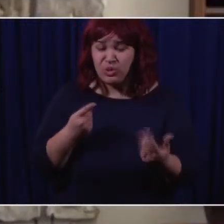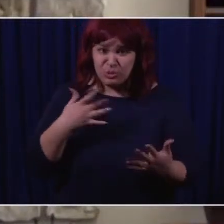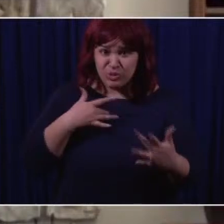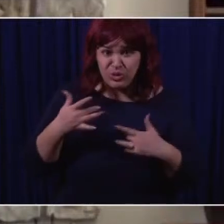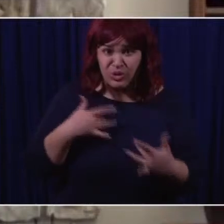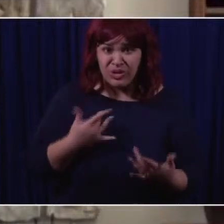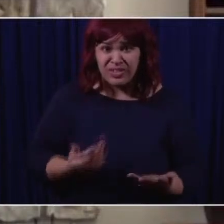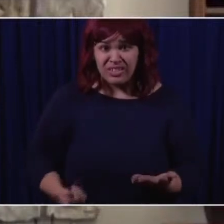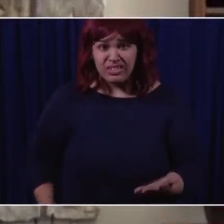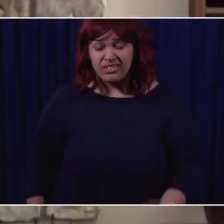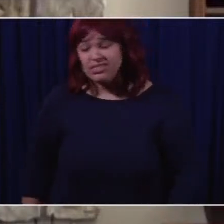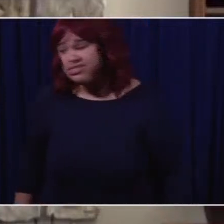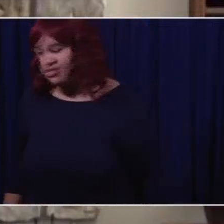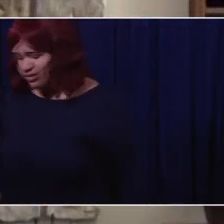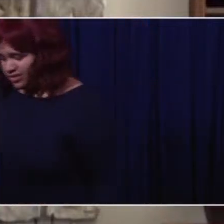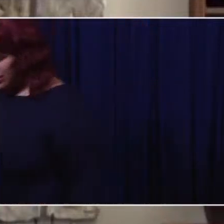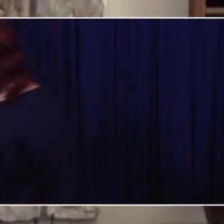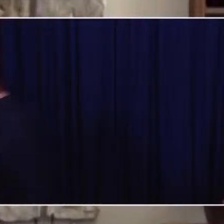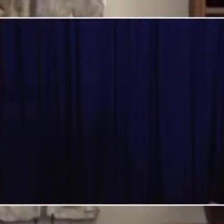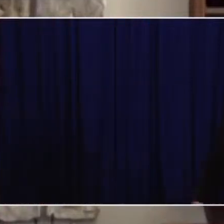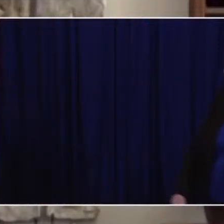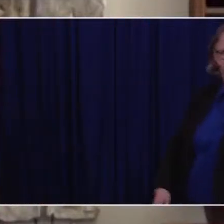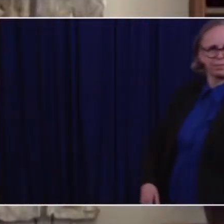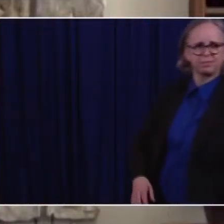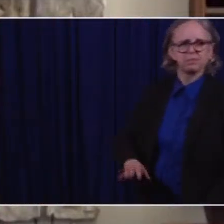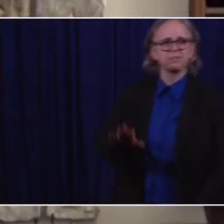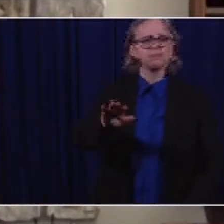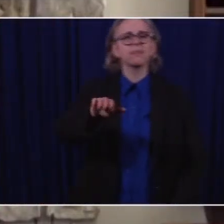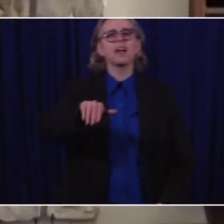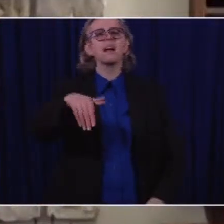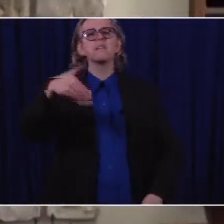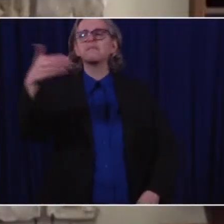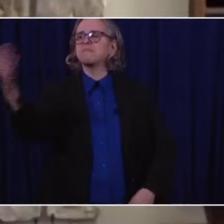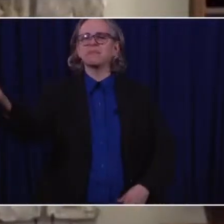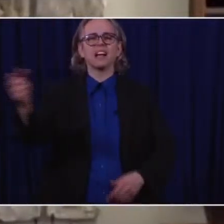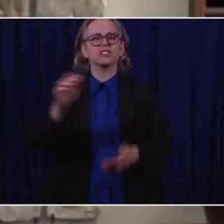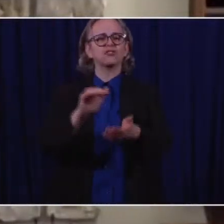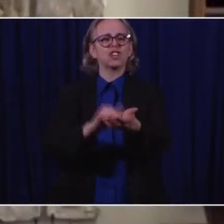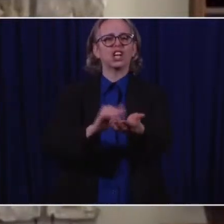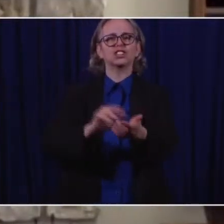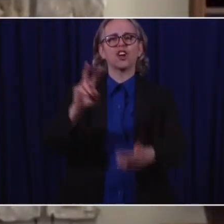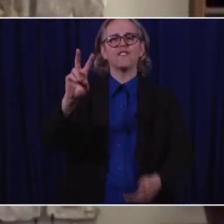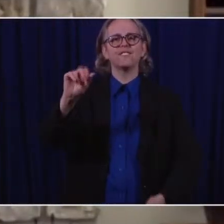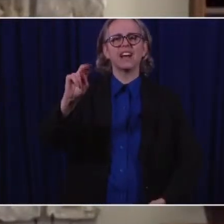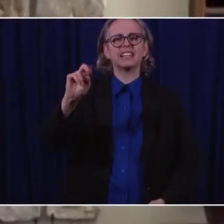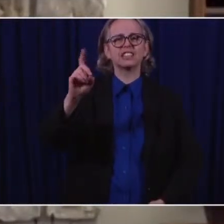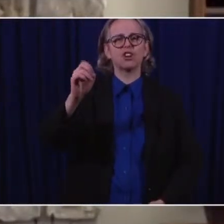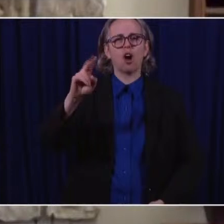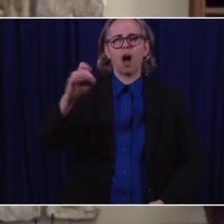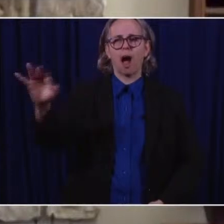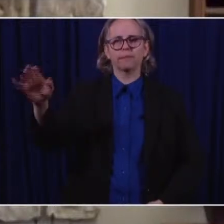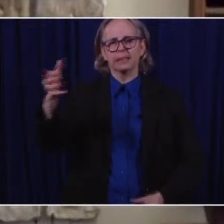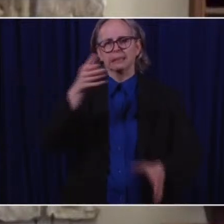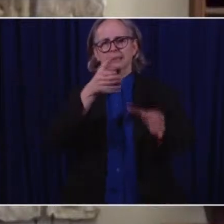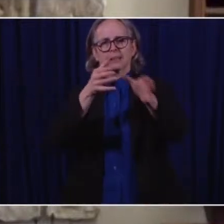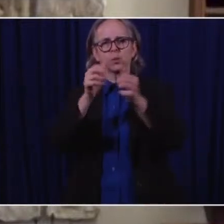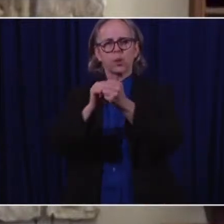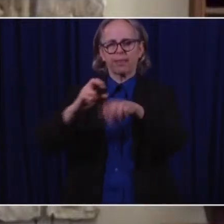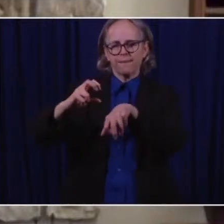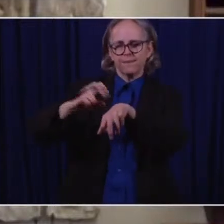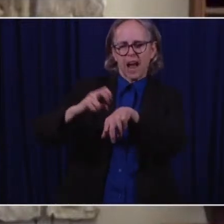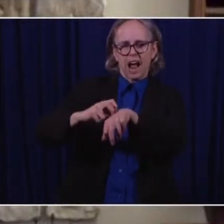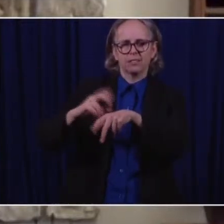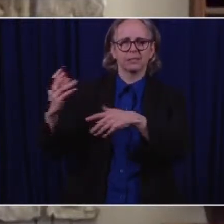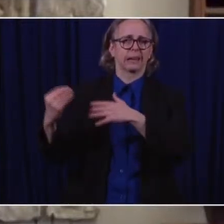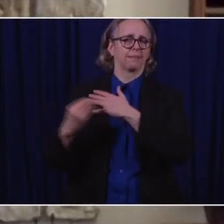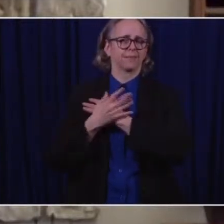Vanderhoff talk about it. He's the person that should be talking about this. He's the person who advises me about it. But yes, we're concerned about